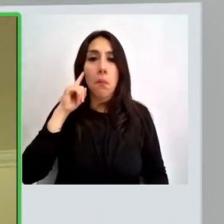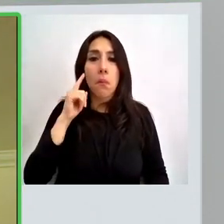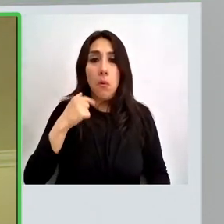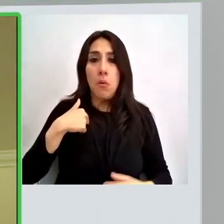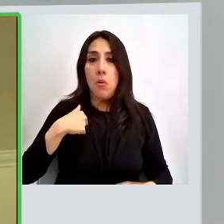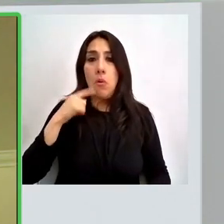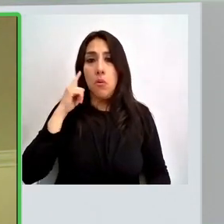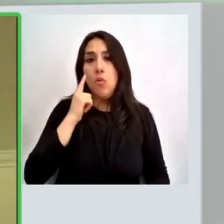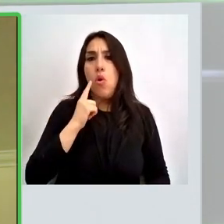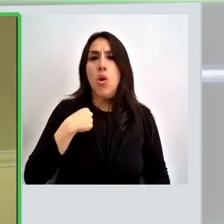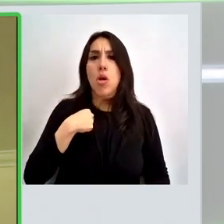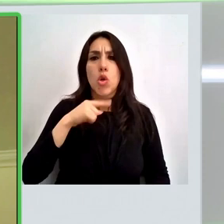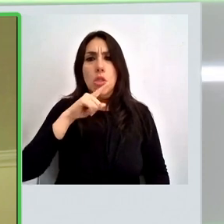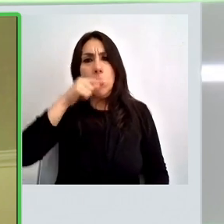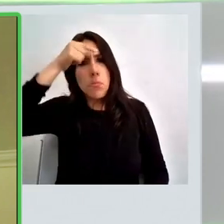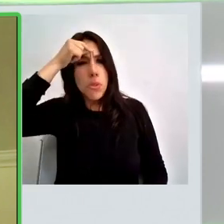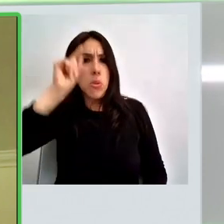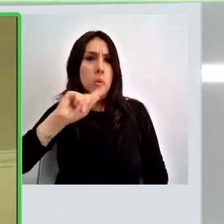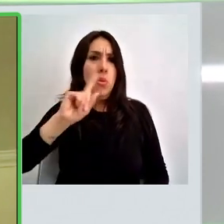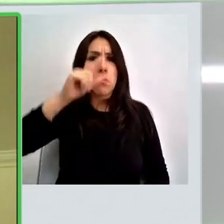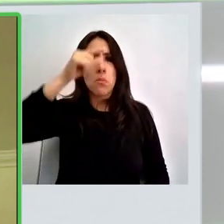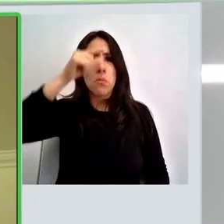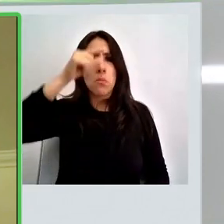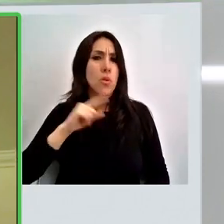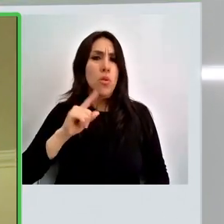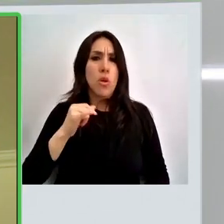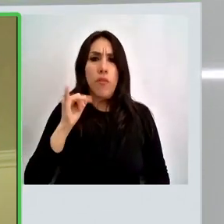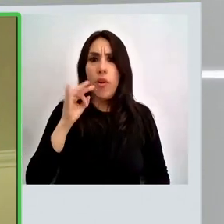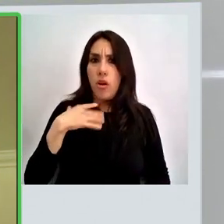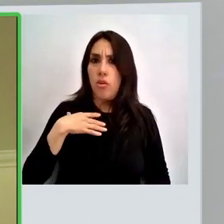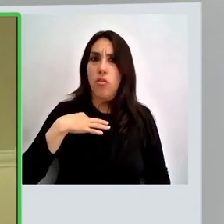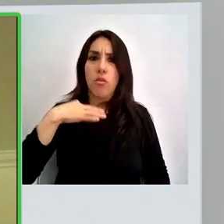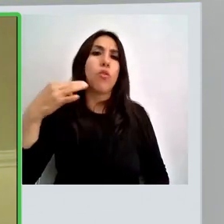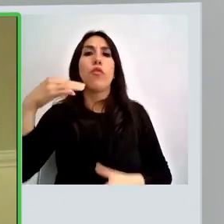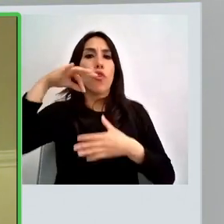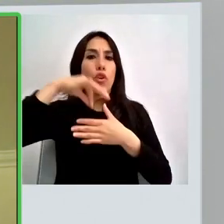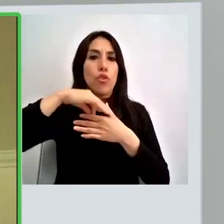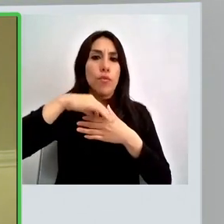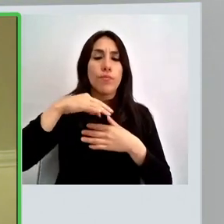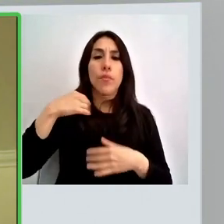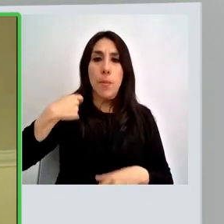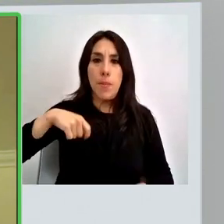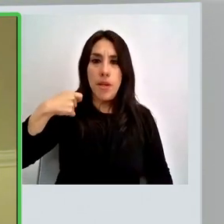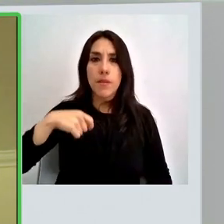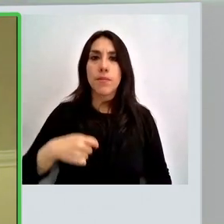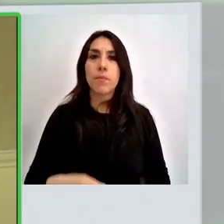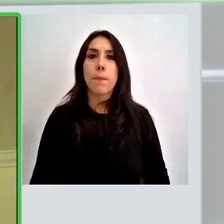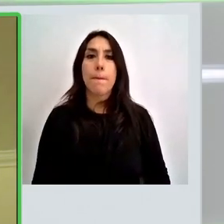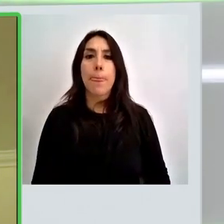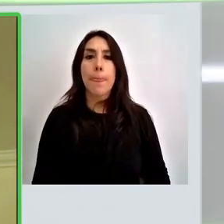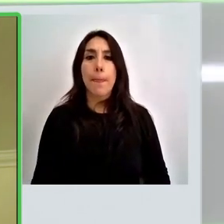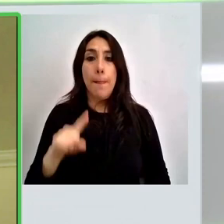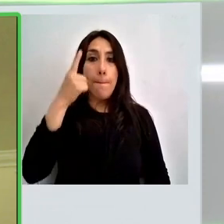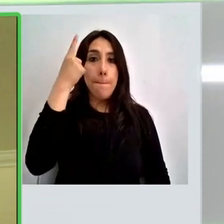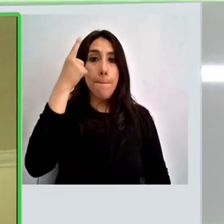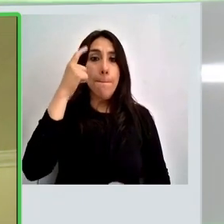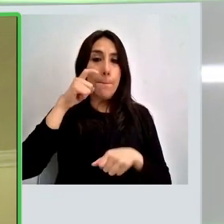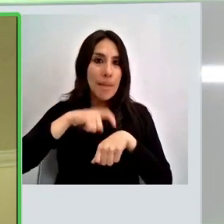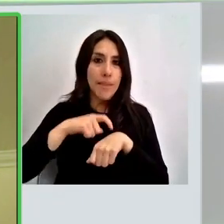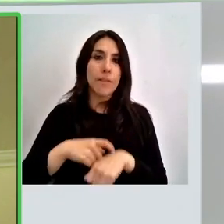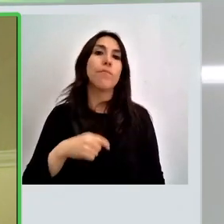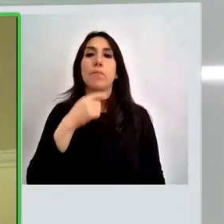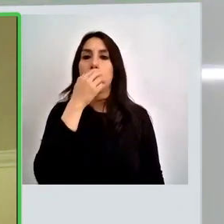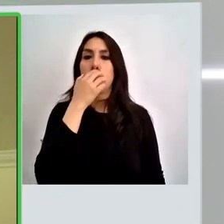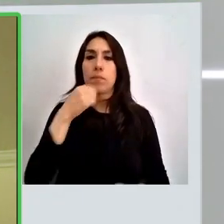to work on issues dealing with deafness and communication disorders, and then became involved in the broad